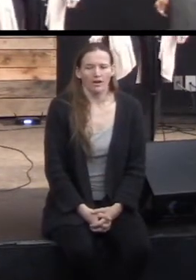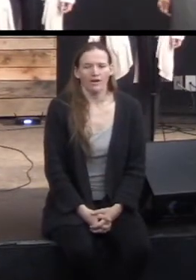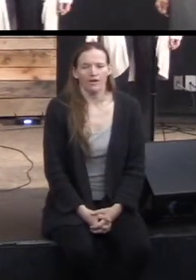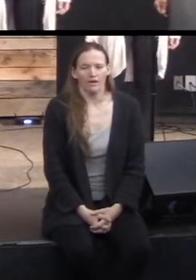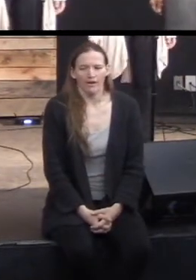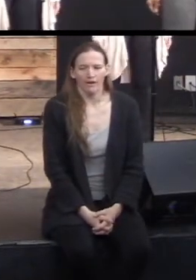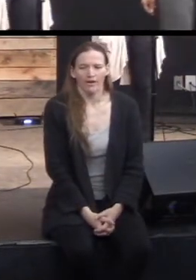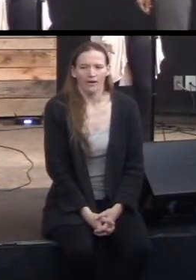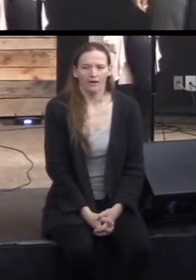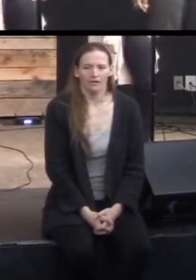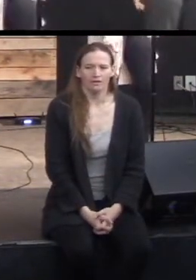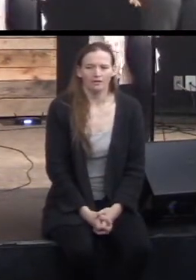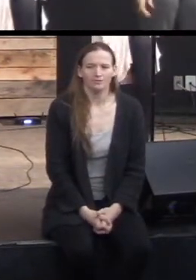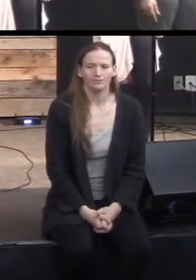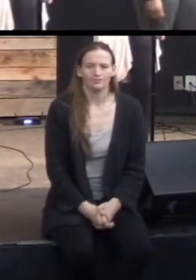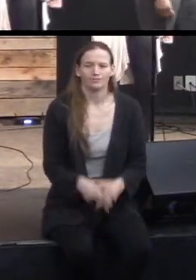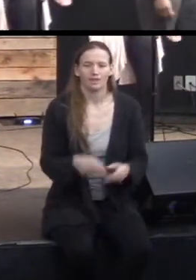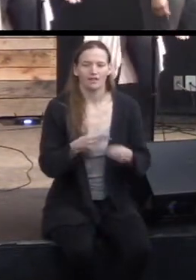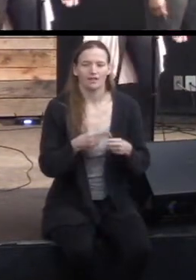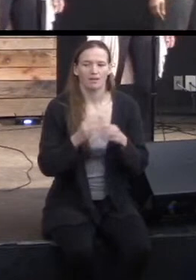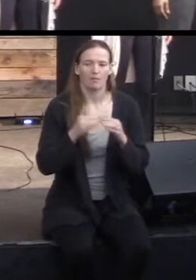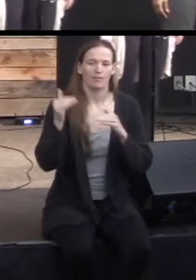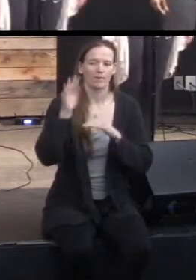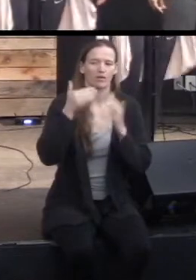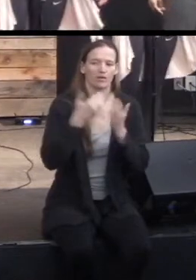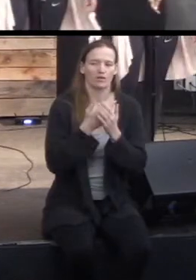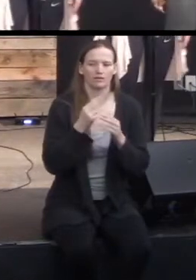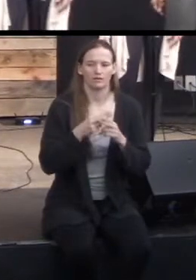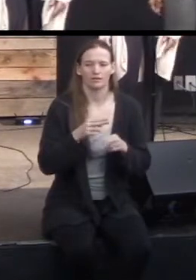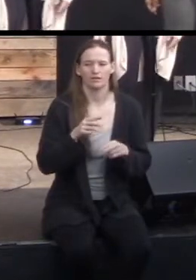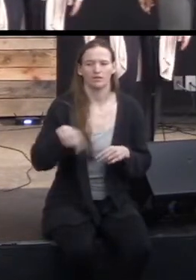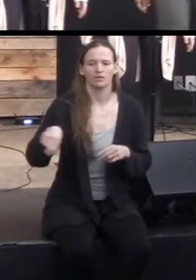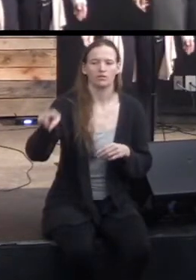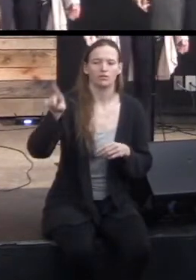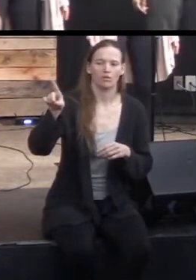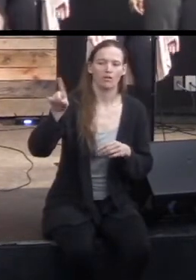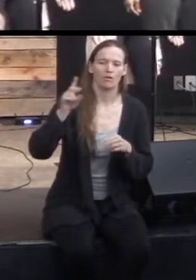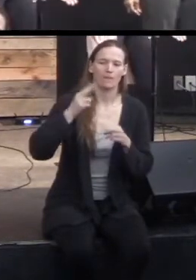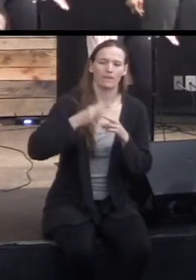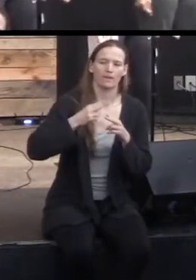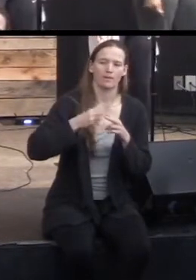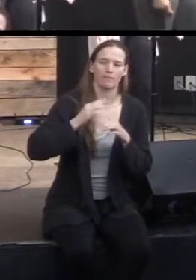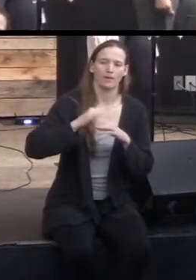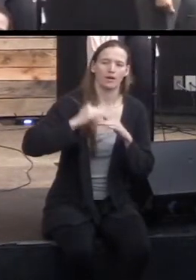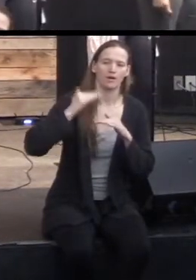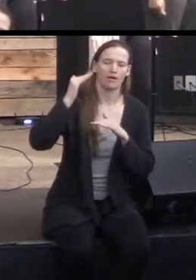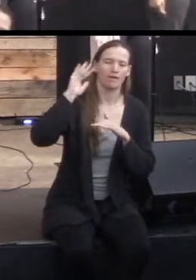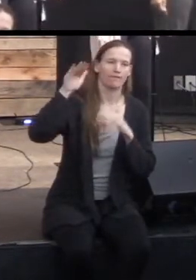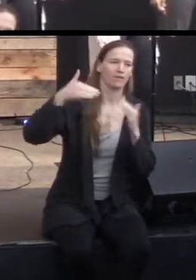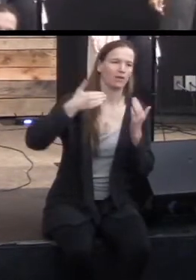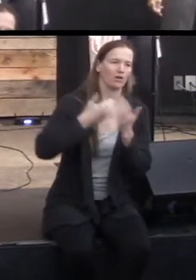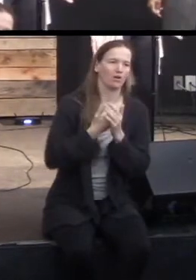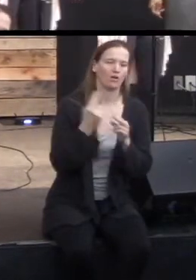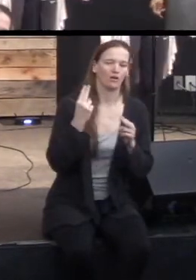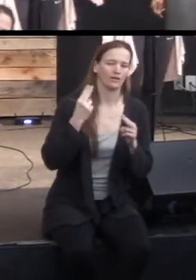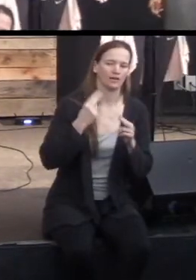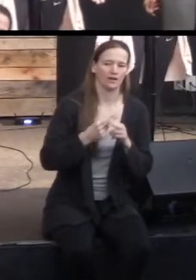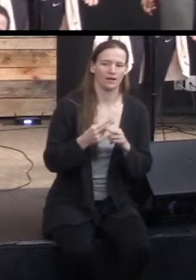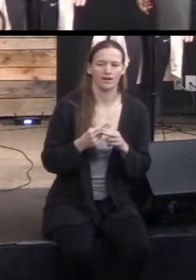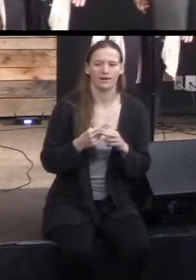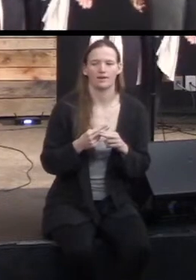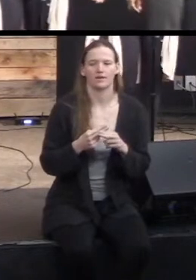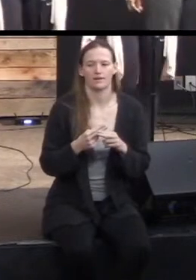God. You are the name above all names. You are the name above all